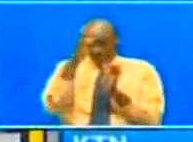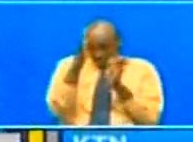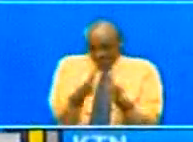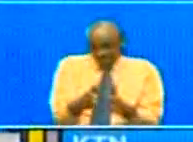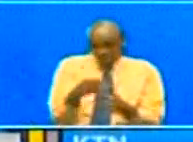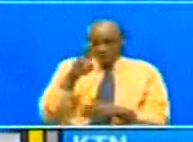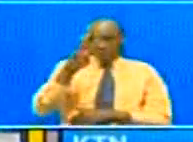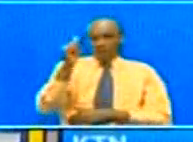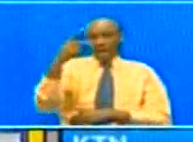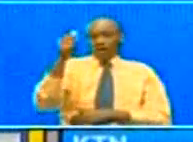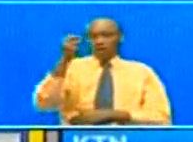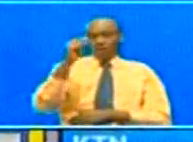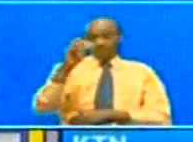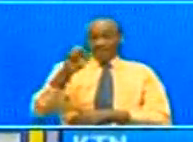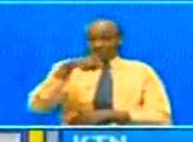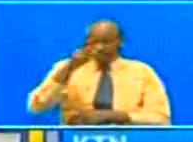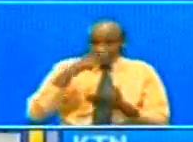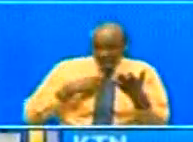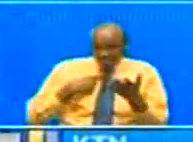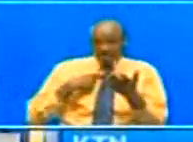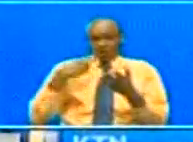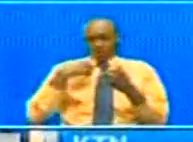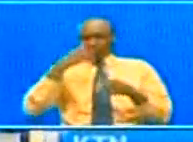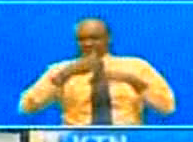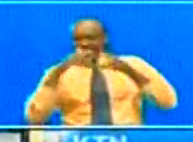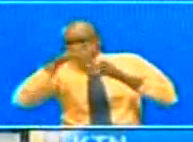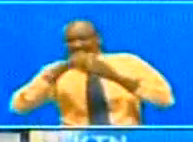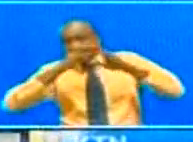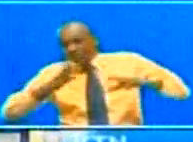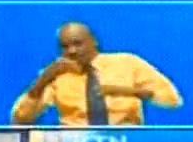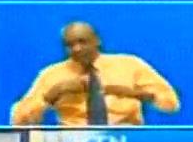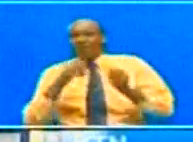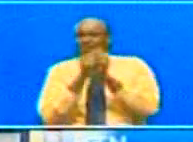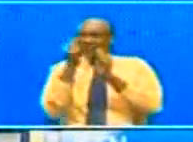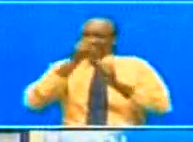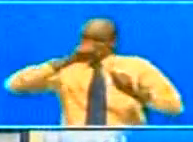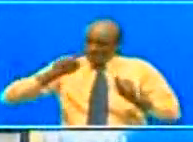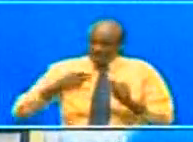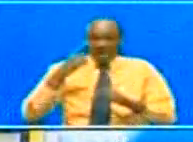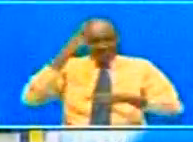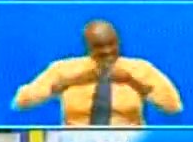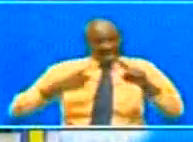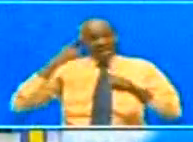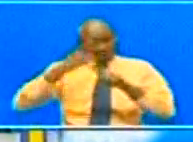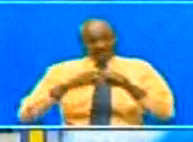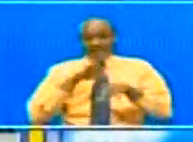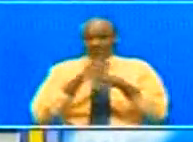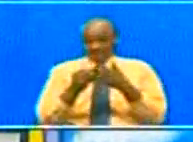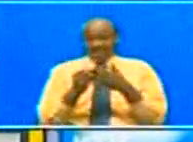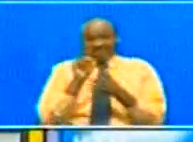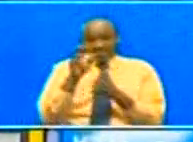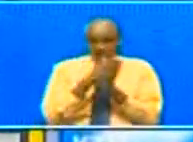an entrepreneur who has found a niche in interior design, minting up to 15 million shillings in annual turnover. Take a